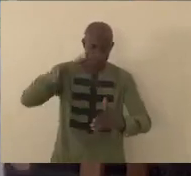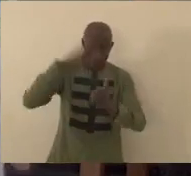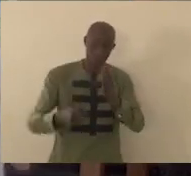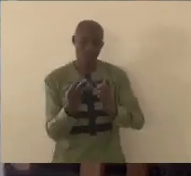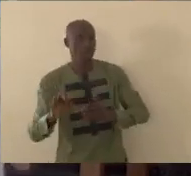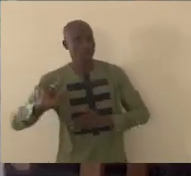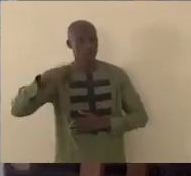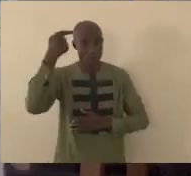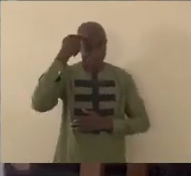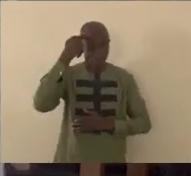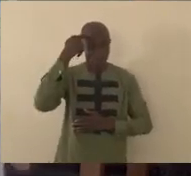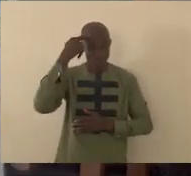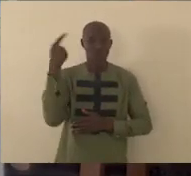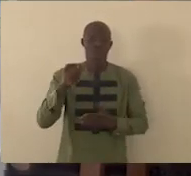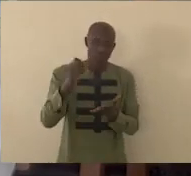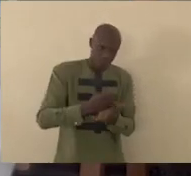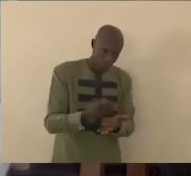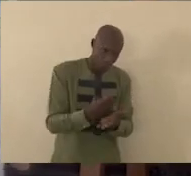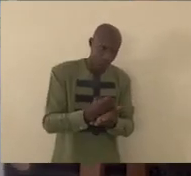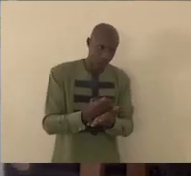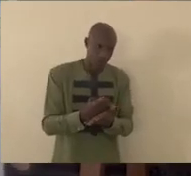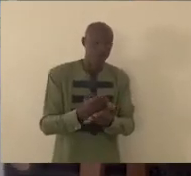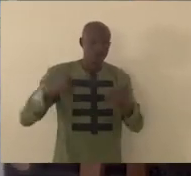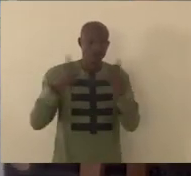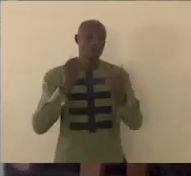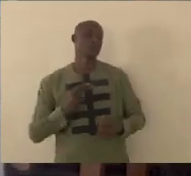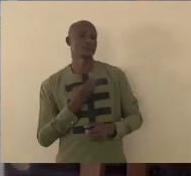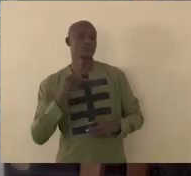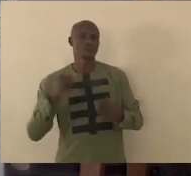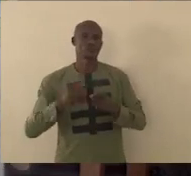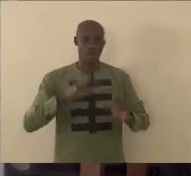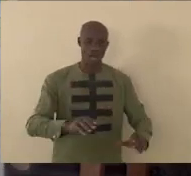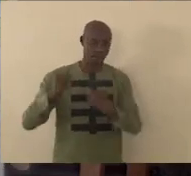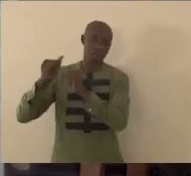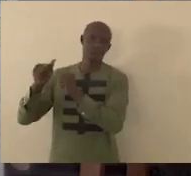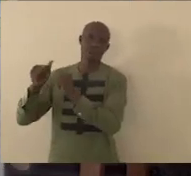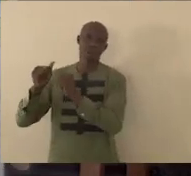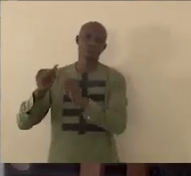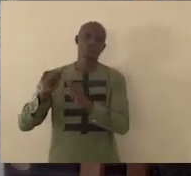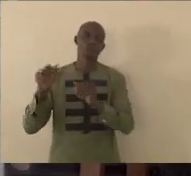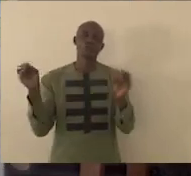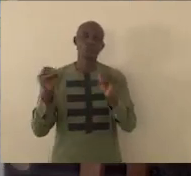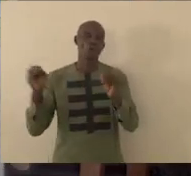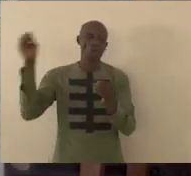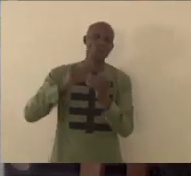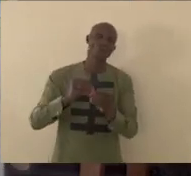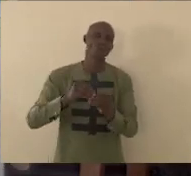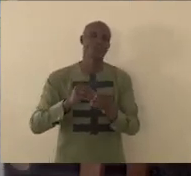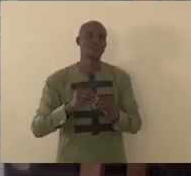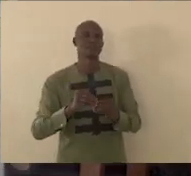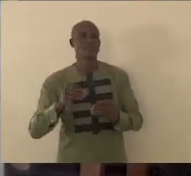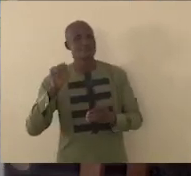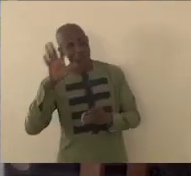governance. The economic realities of today challenge us to adopt no more than 6 or 7